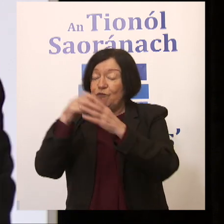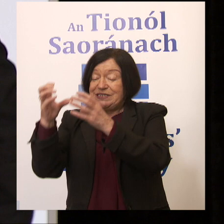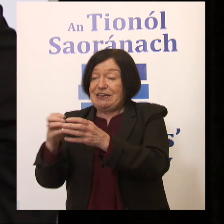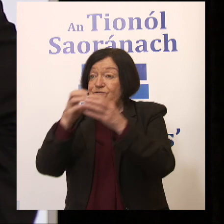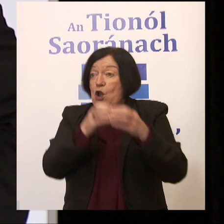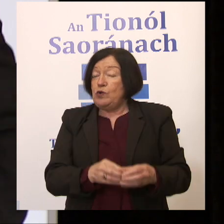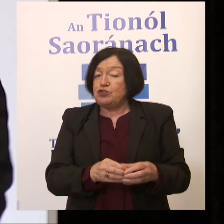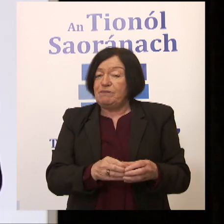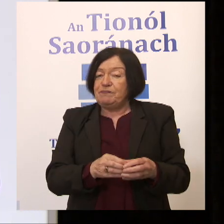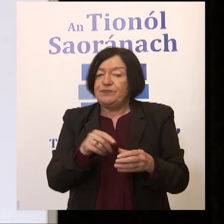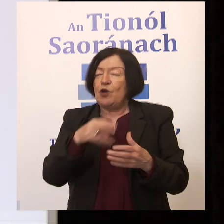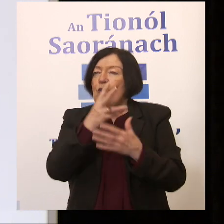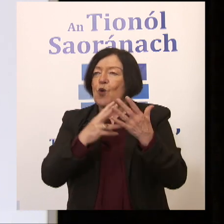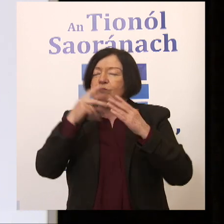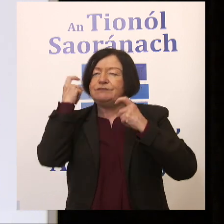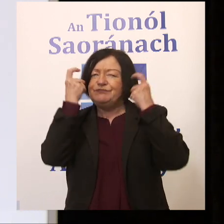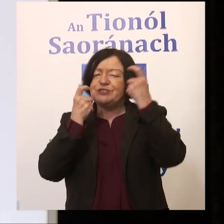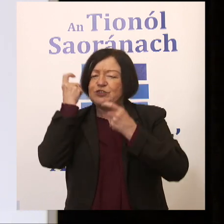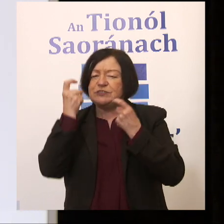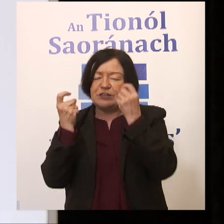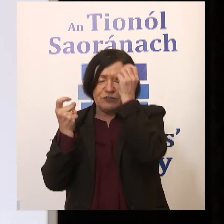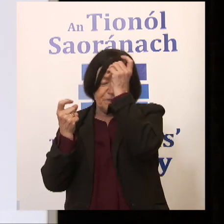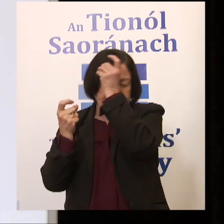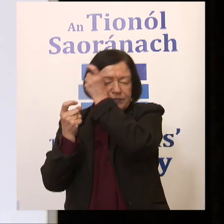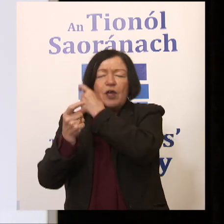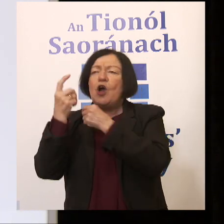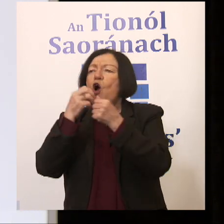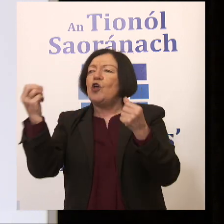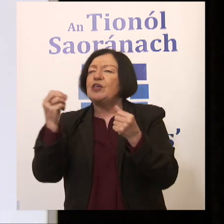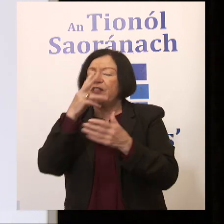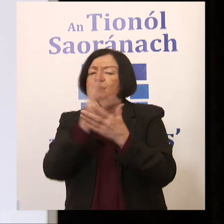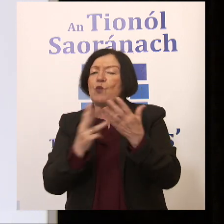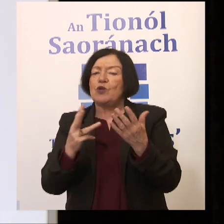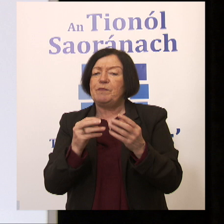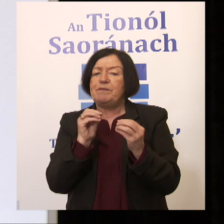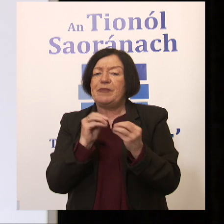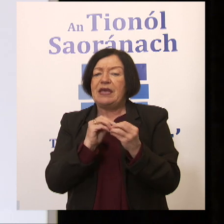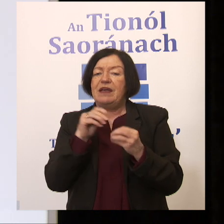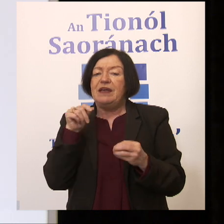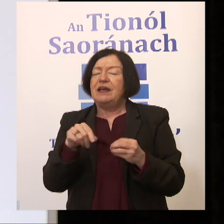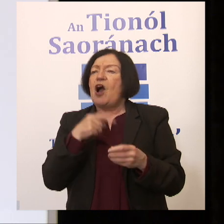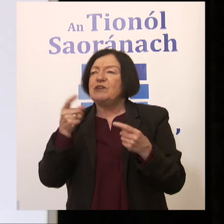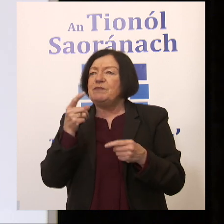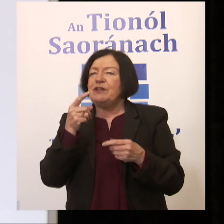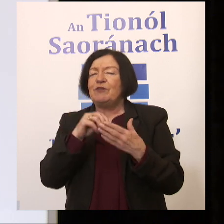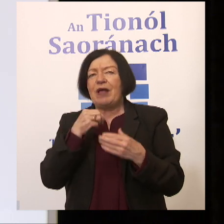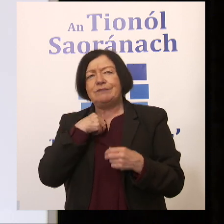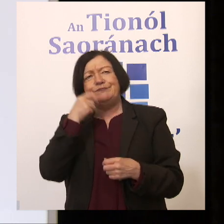worth bearing in mind. And the other thing I think that's worth saying is it's always been a bit of a curiosity of